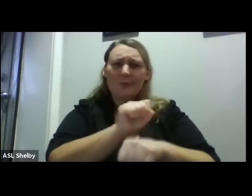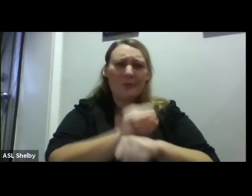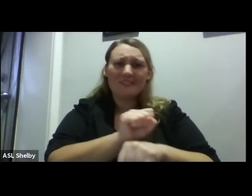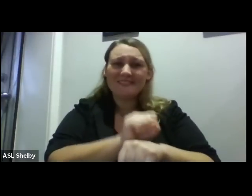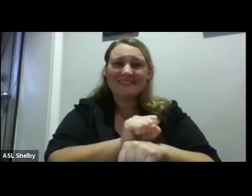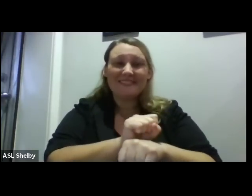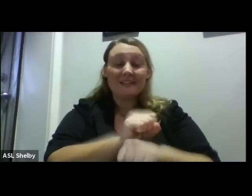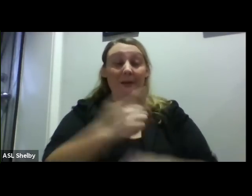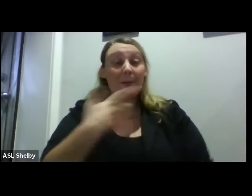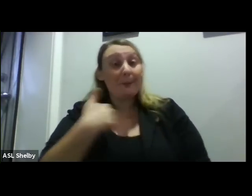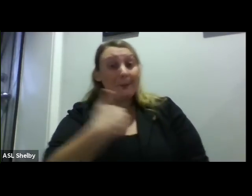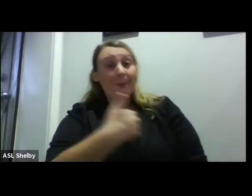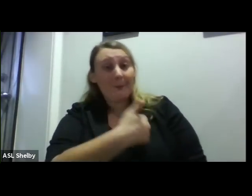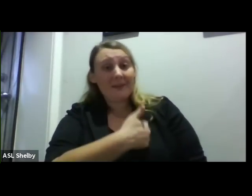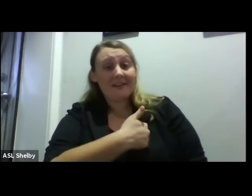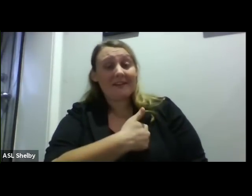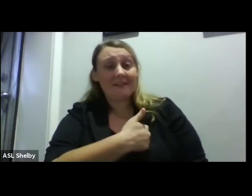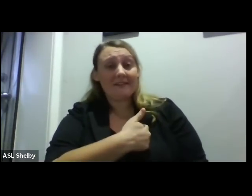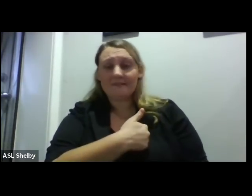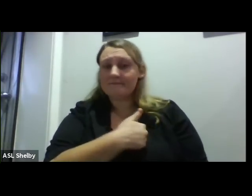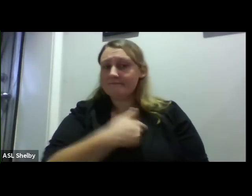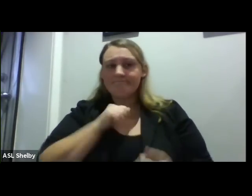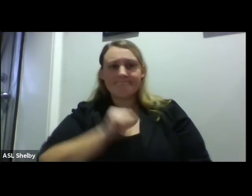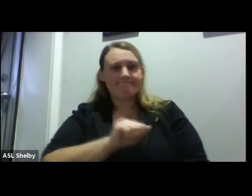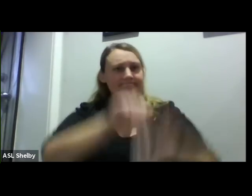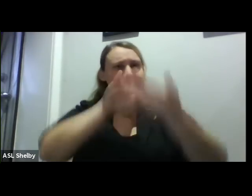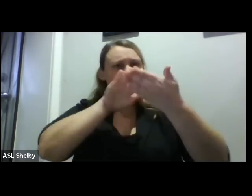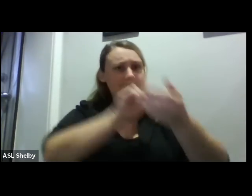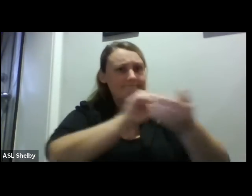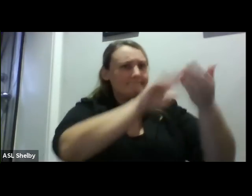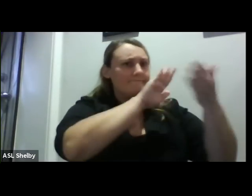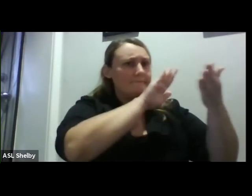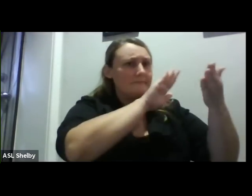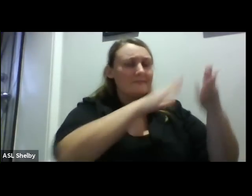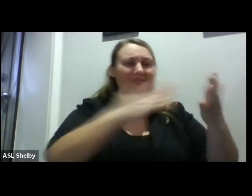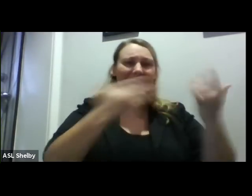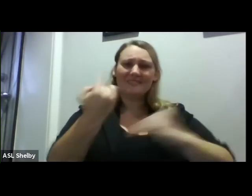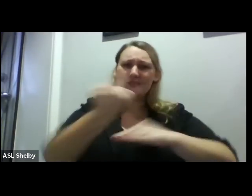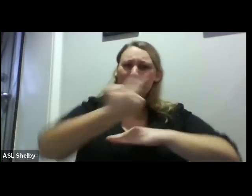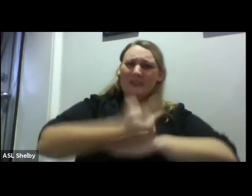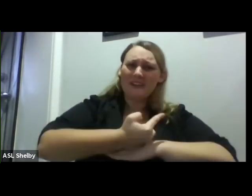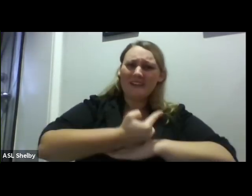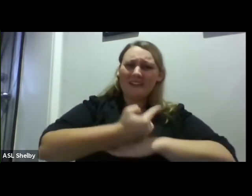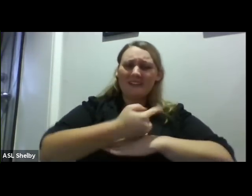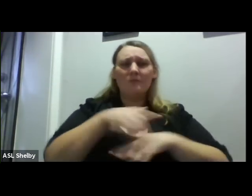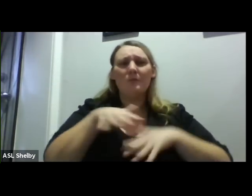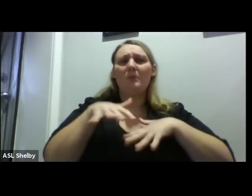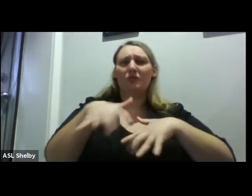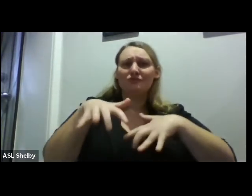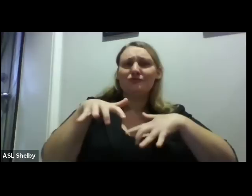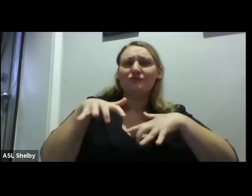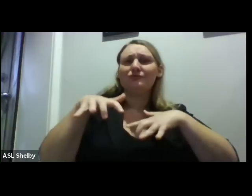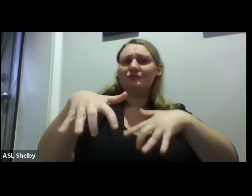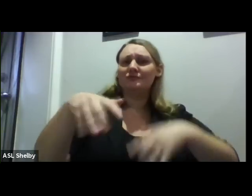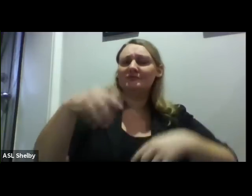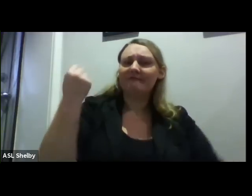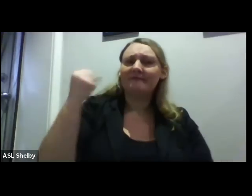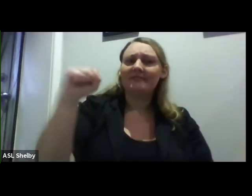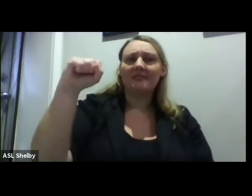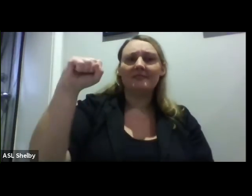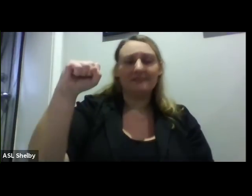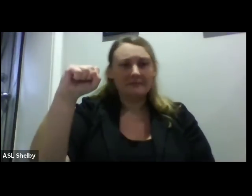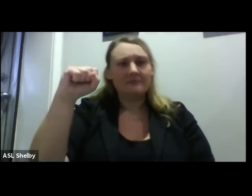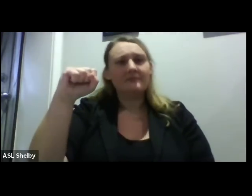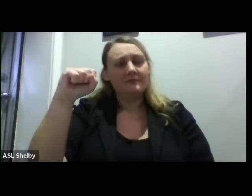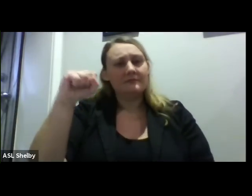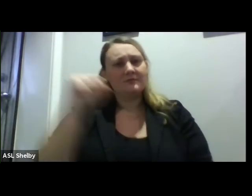front. Today we go out at 5 to march. to march and take back